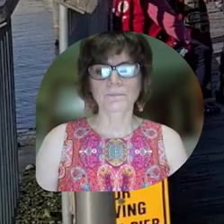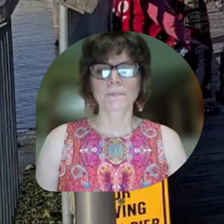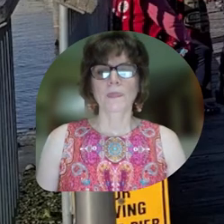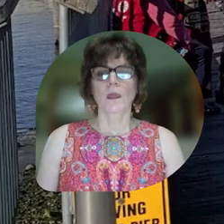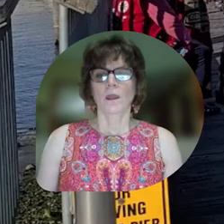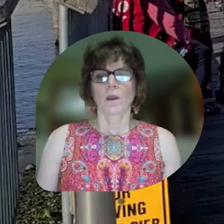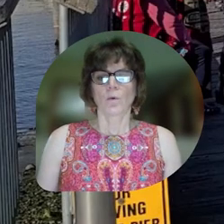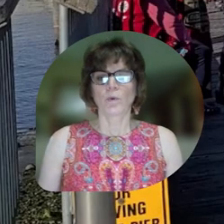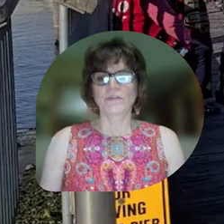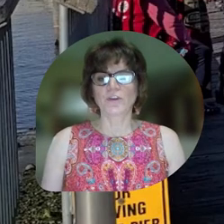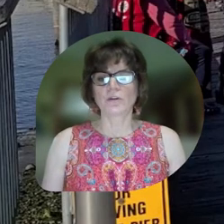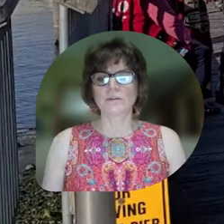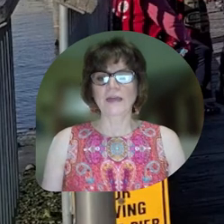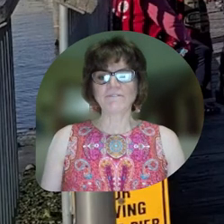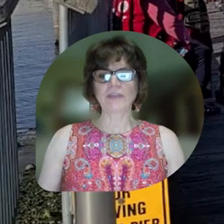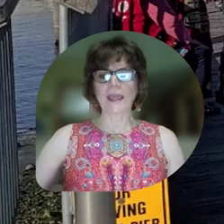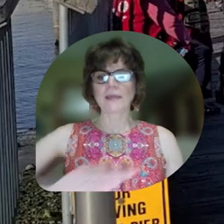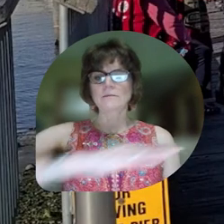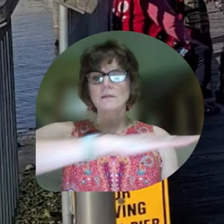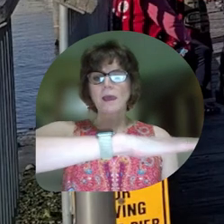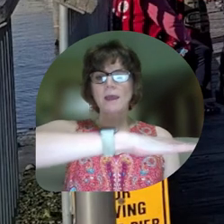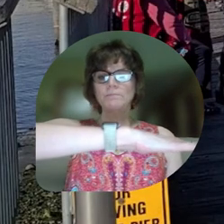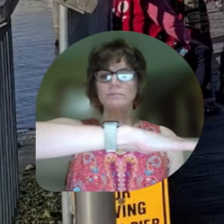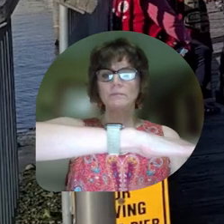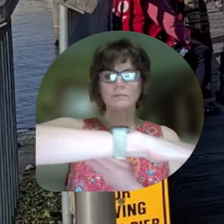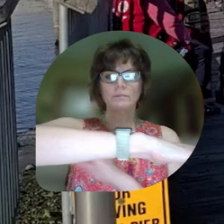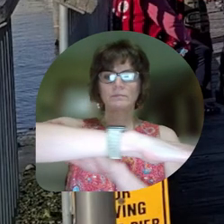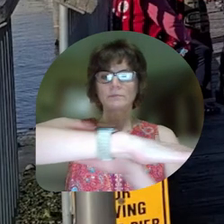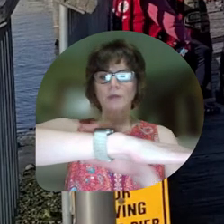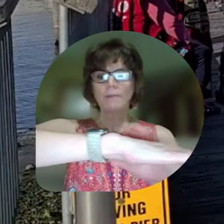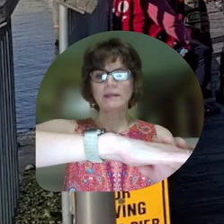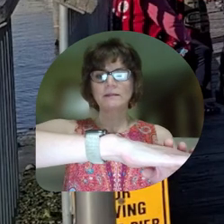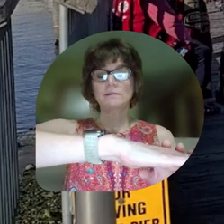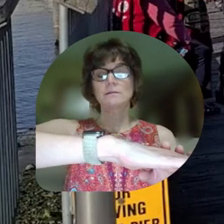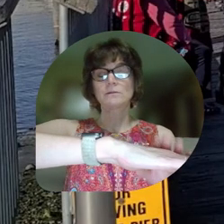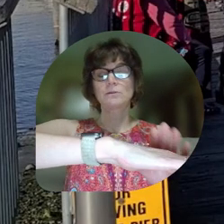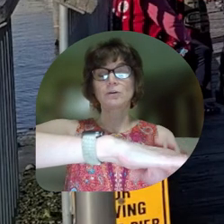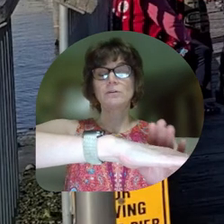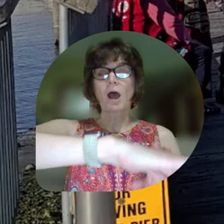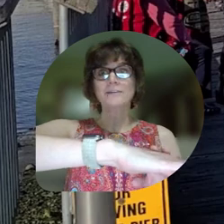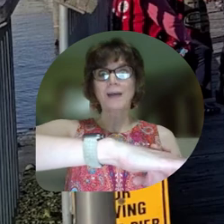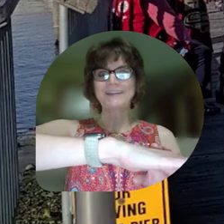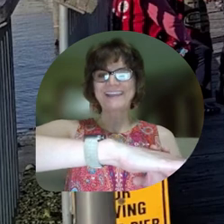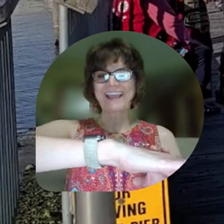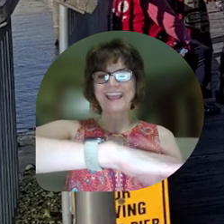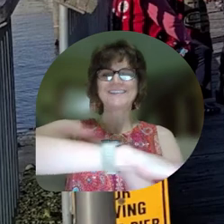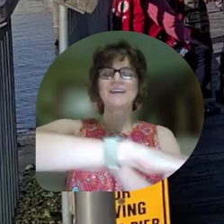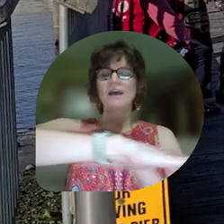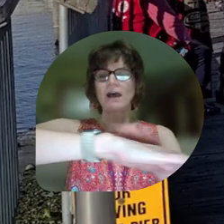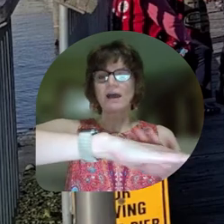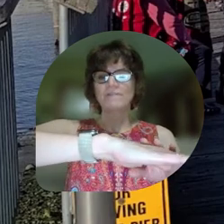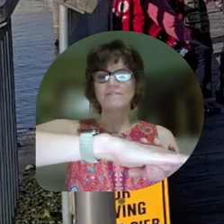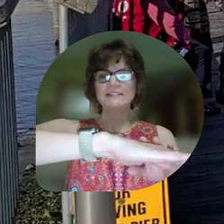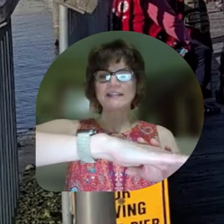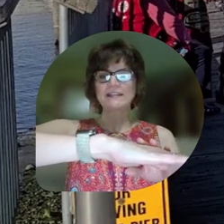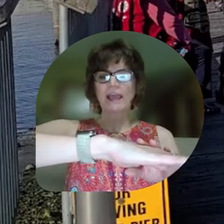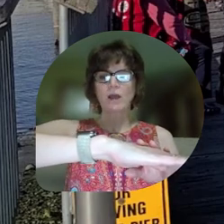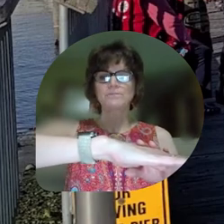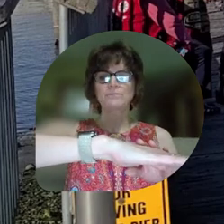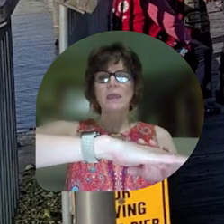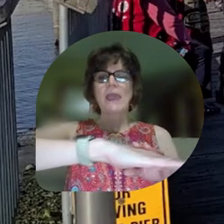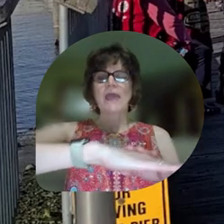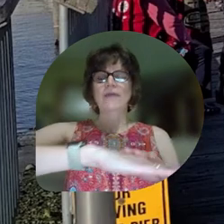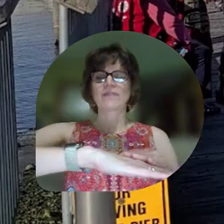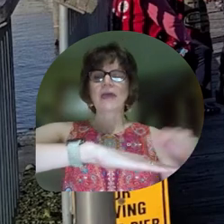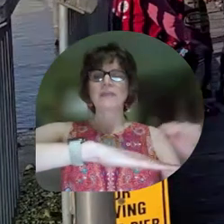Ashore. With your left hand dominant, your non-dominant hand facing